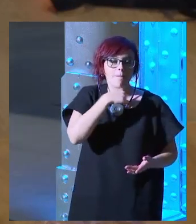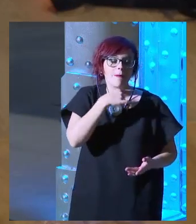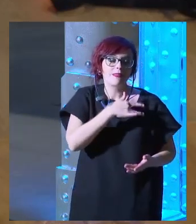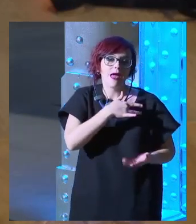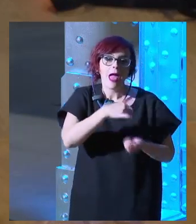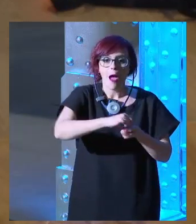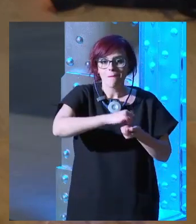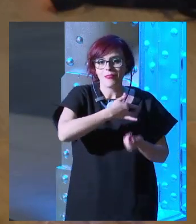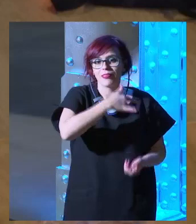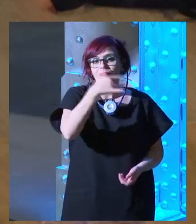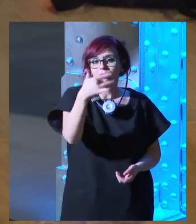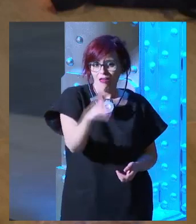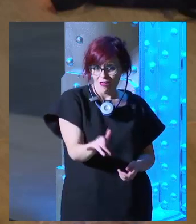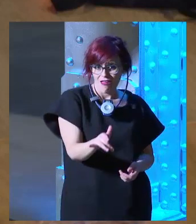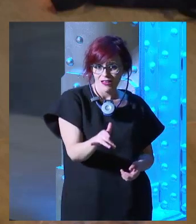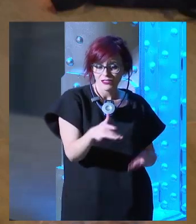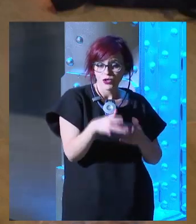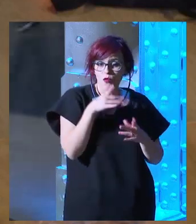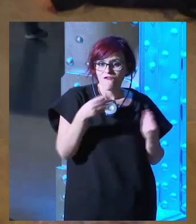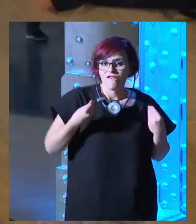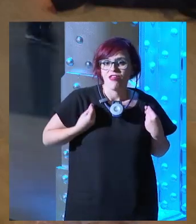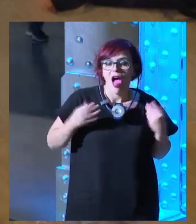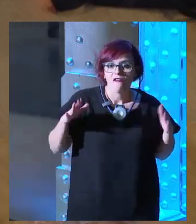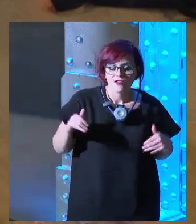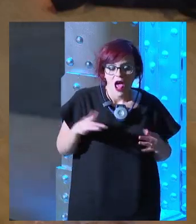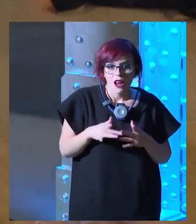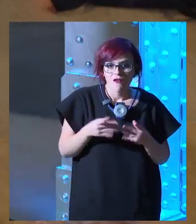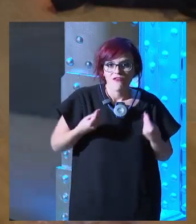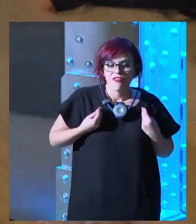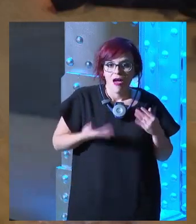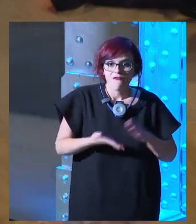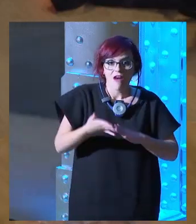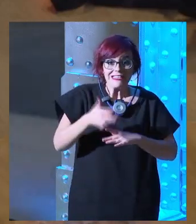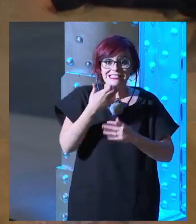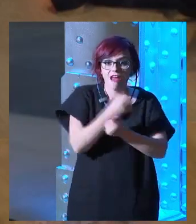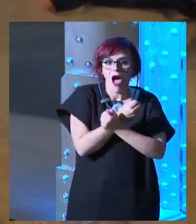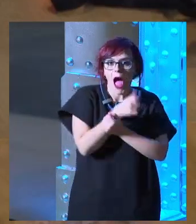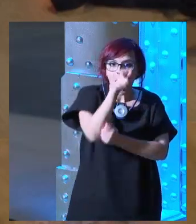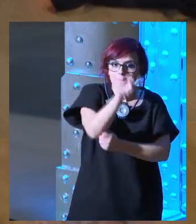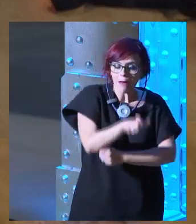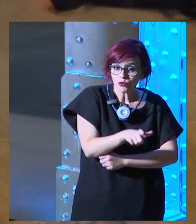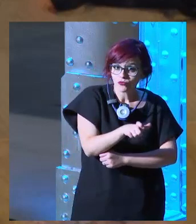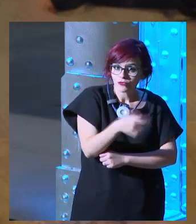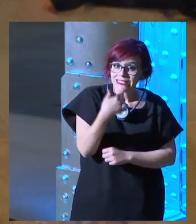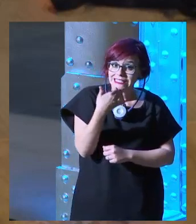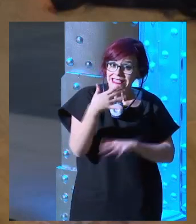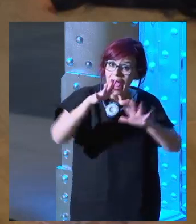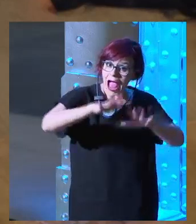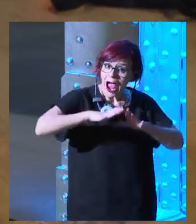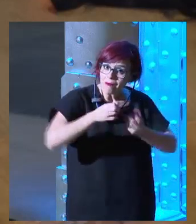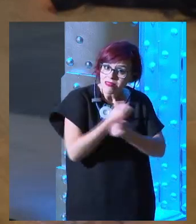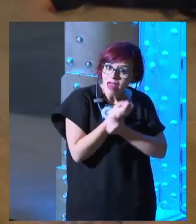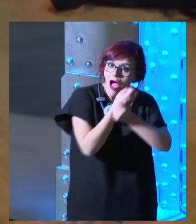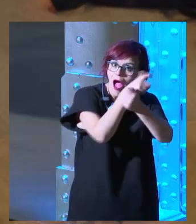our lives expand, how our lives become more marvelous when we love someone, when we learn